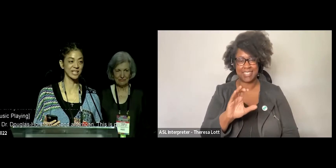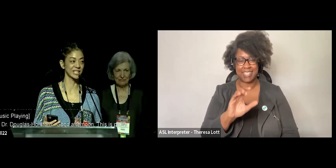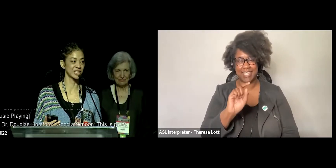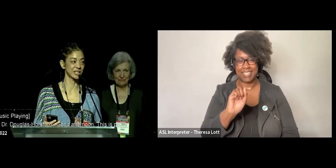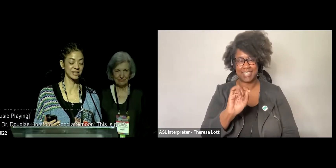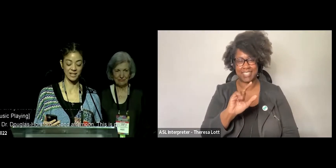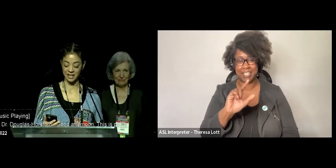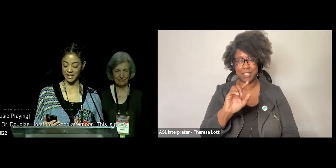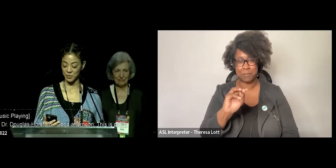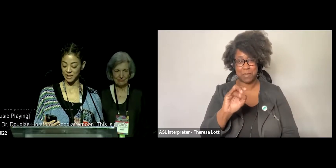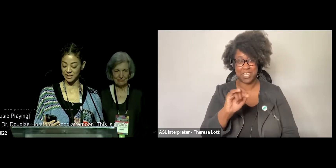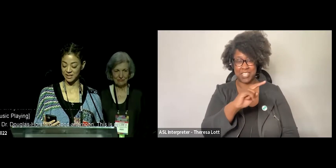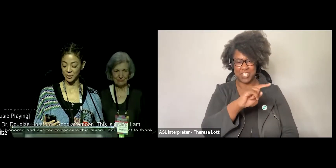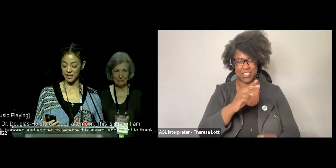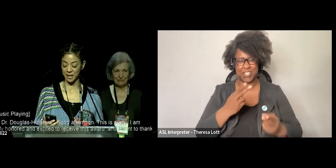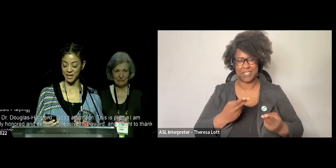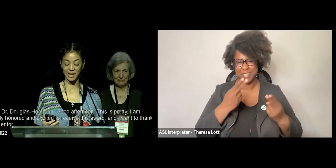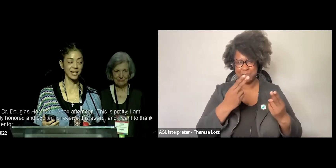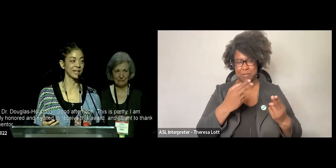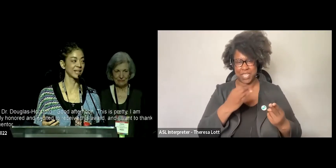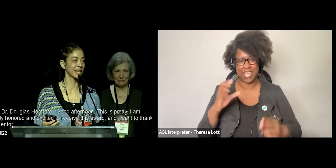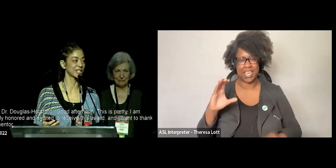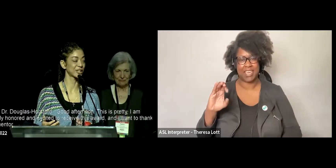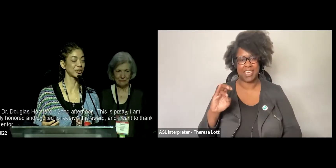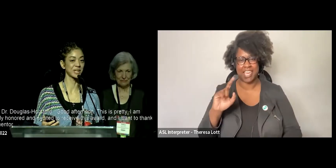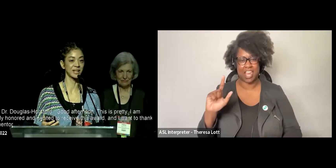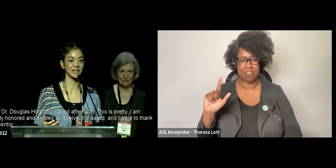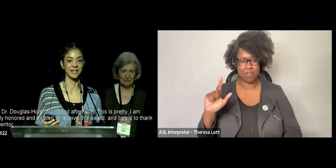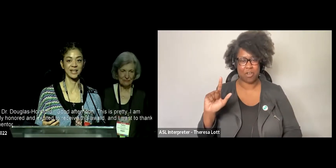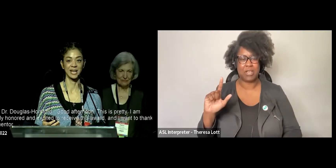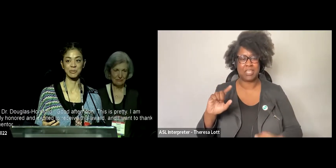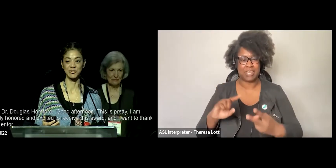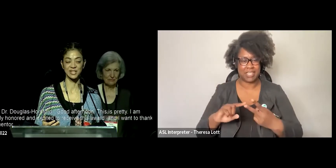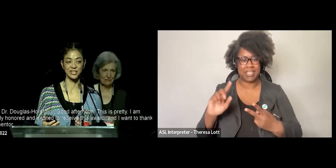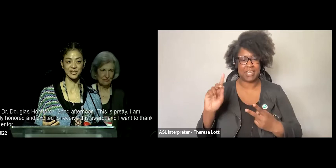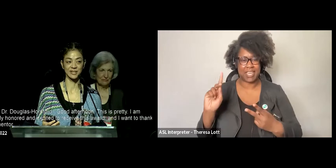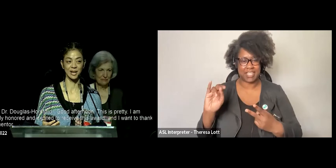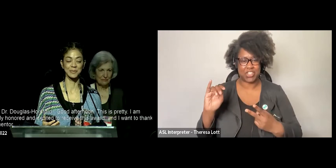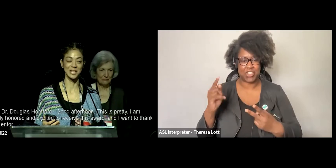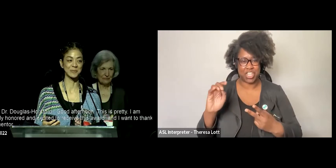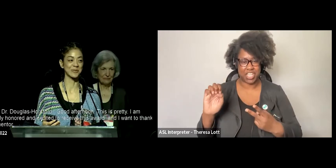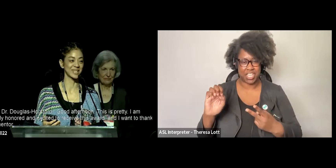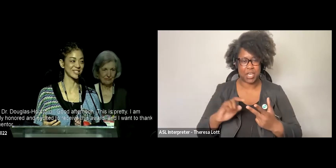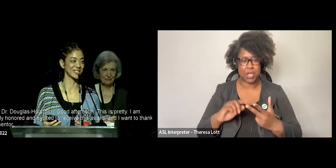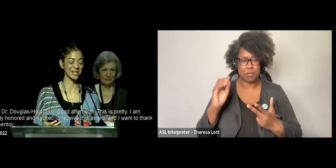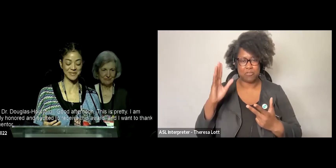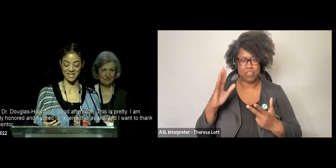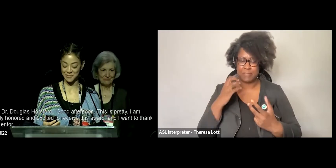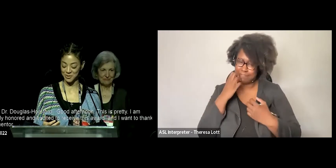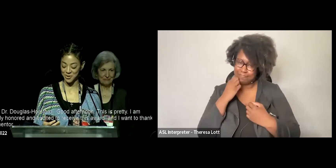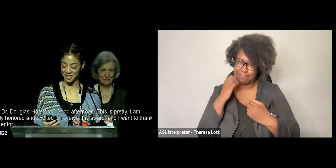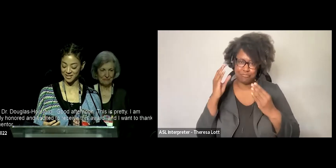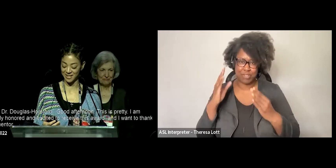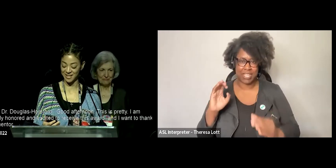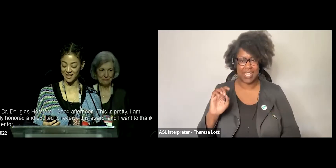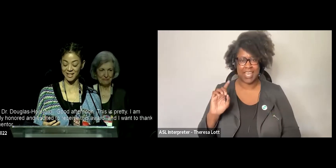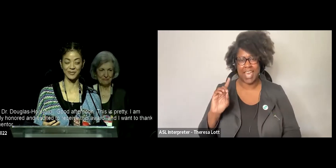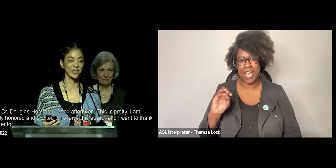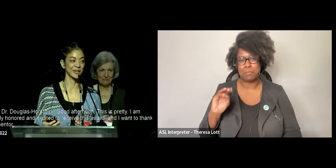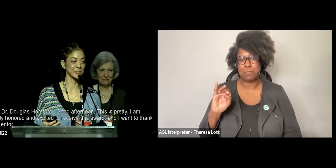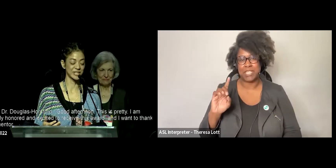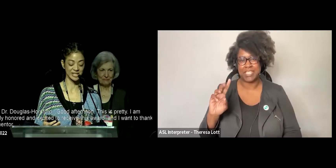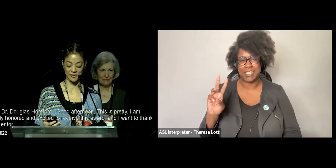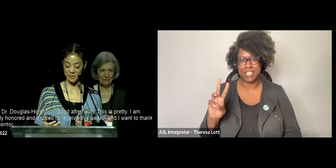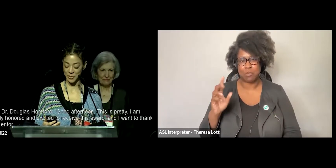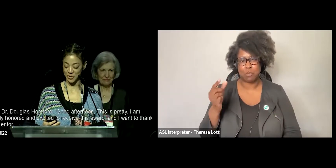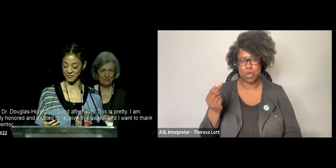this recognition, as well as Carol Campiaki, Kenji Hakuda, and our beloved Professor Edmund W. Gordon for